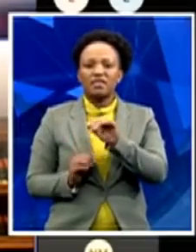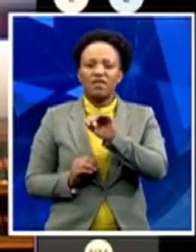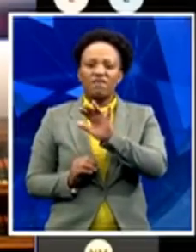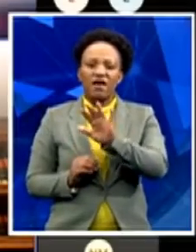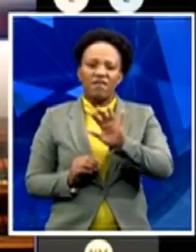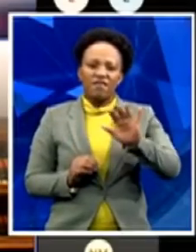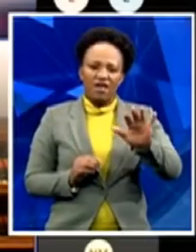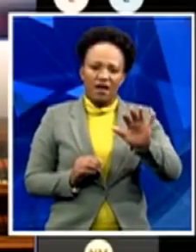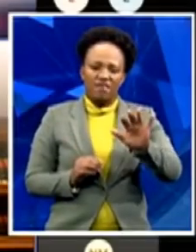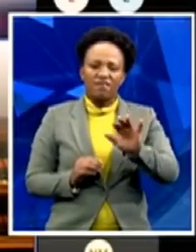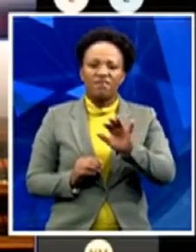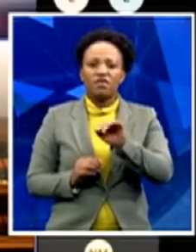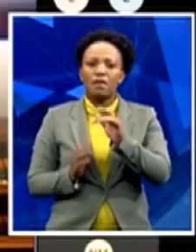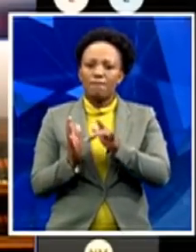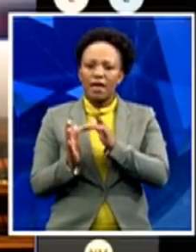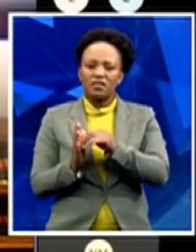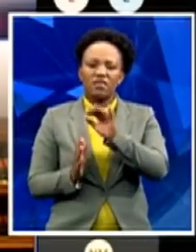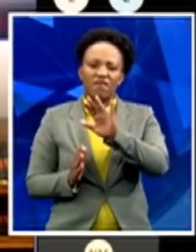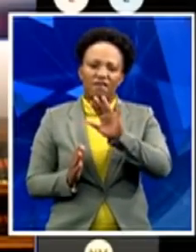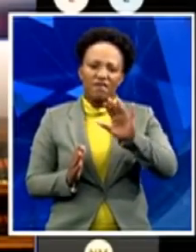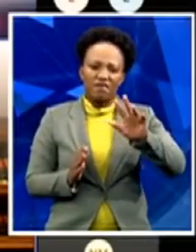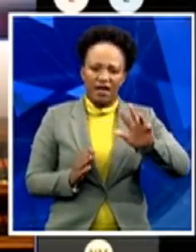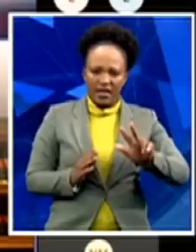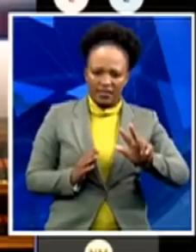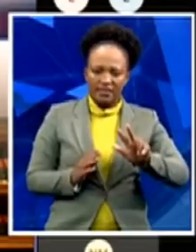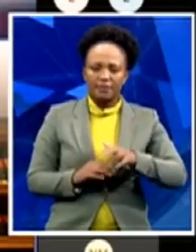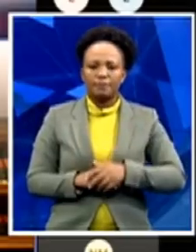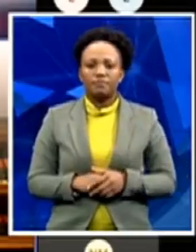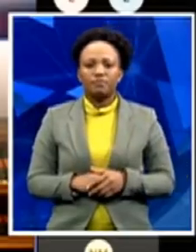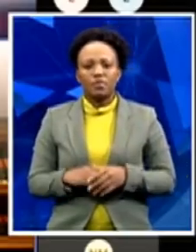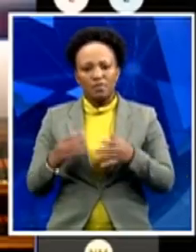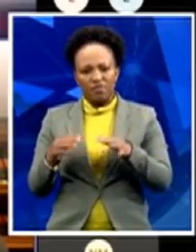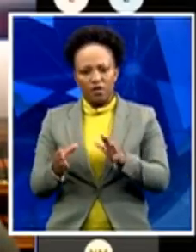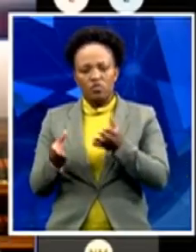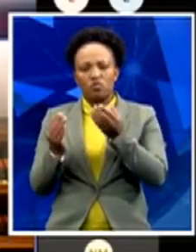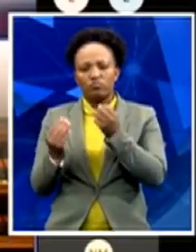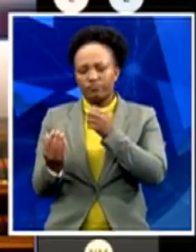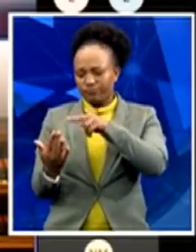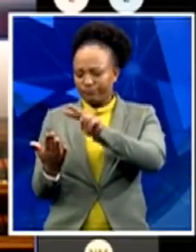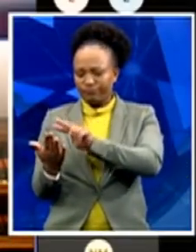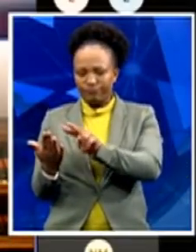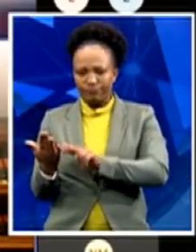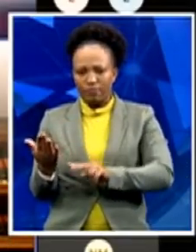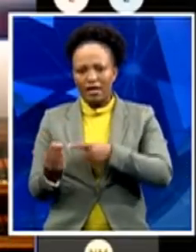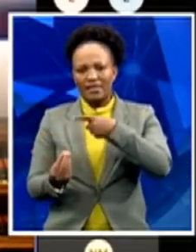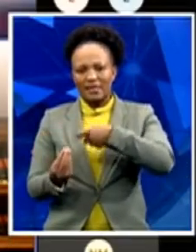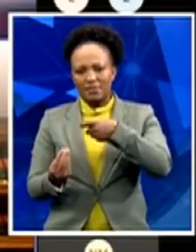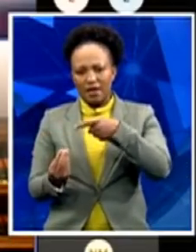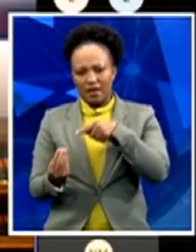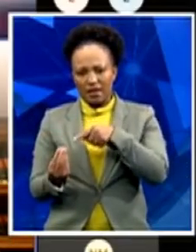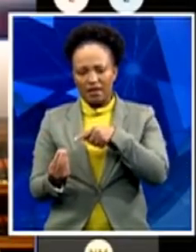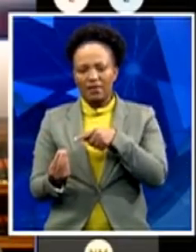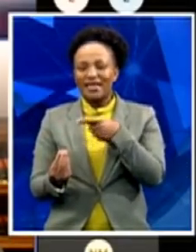558H. I've had the opportunity to look at that judgment, and what that judgment deals with is really the question